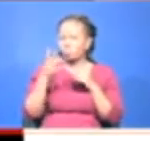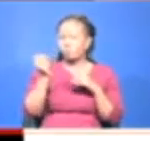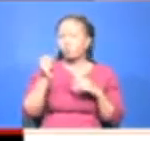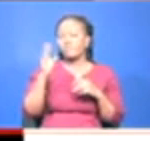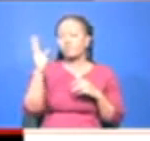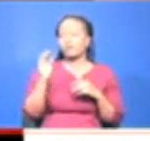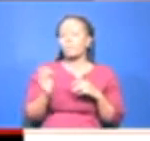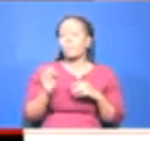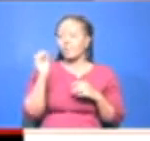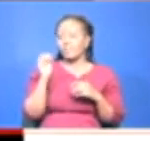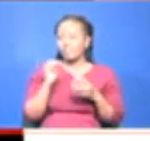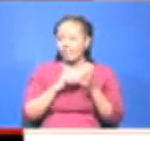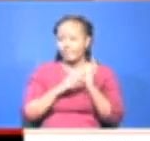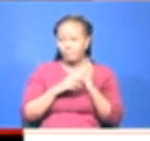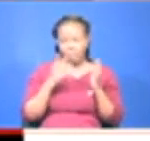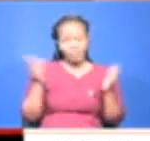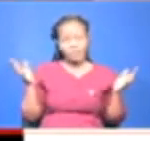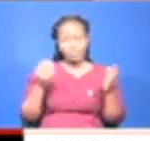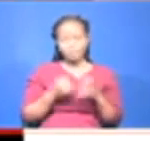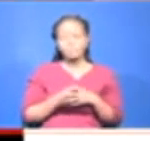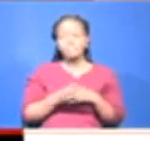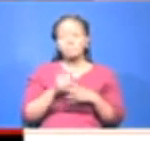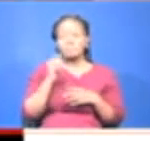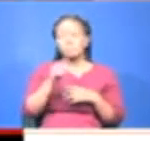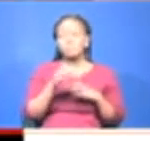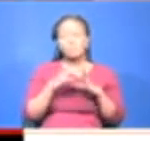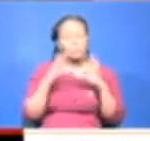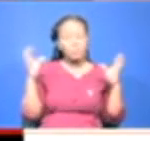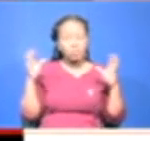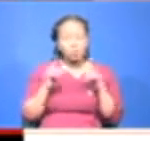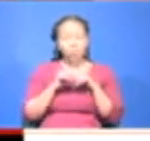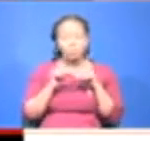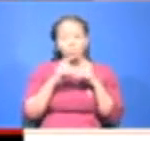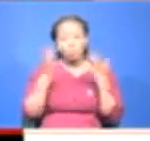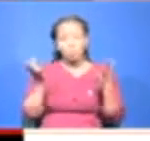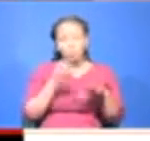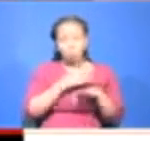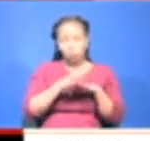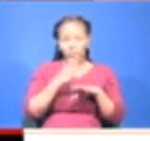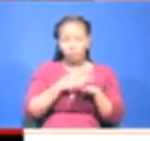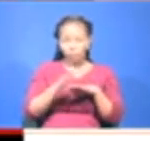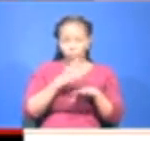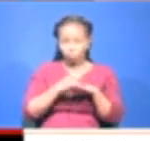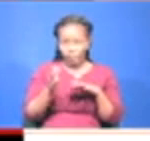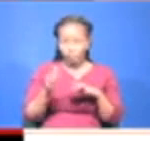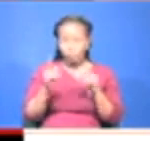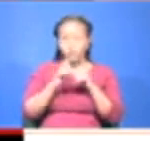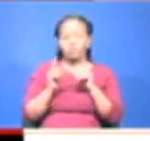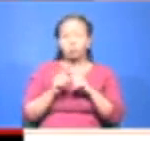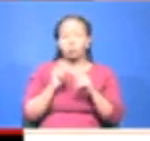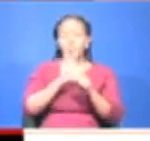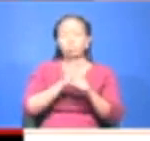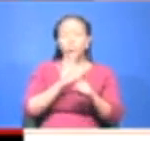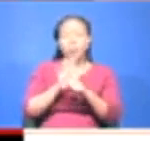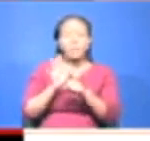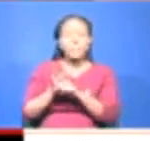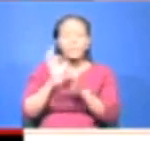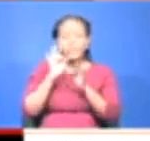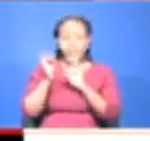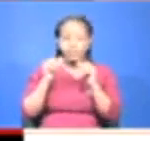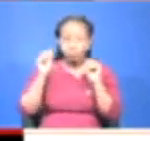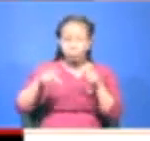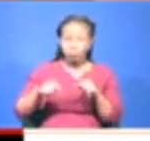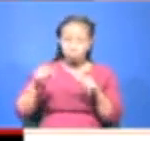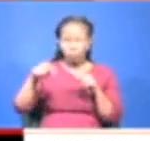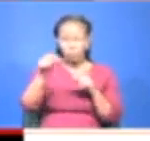just, it's obscene, O'Brien. Like that kind of waste. So, and with some infrastructure investments, if we can plug that, that would be